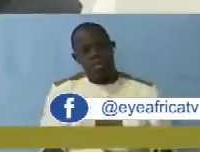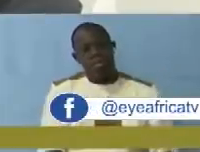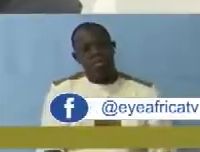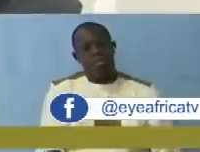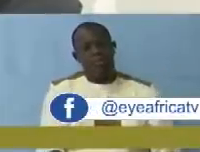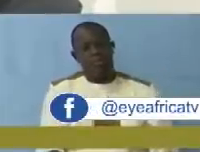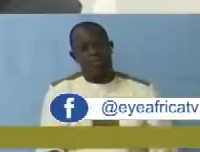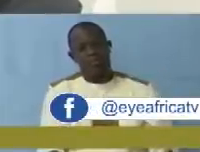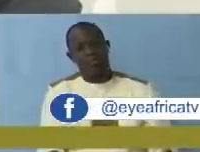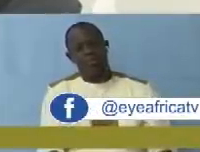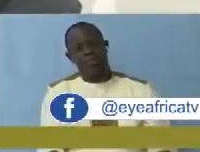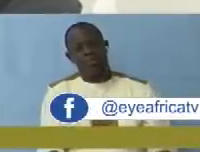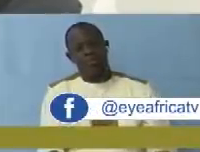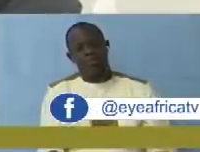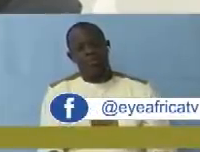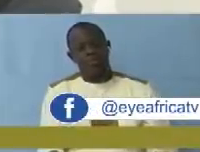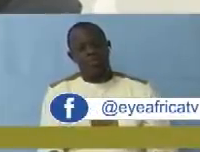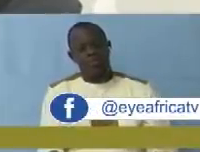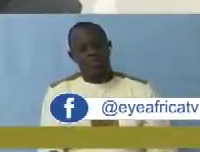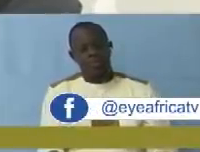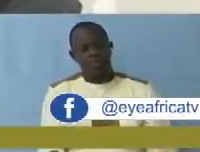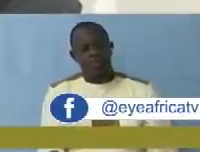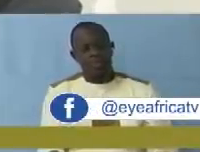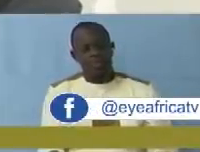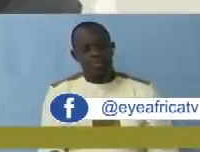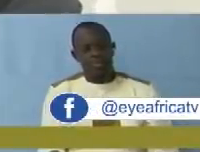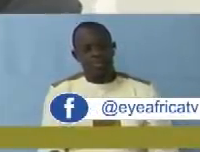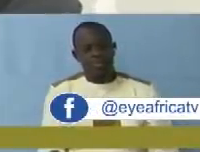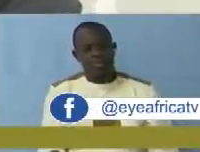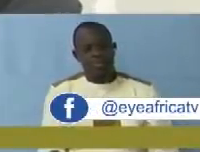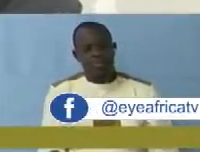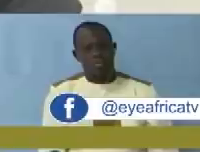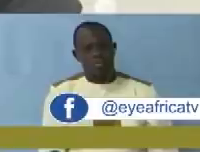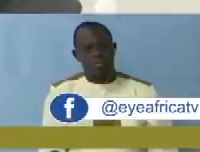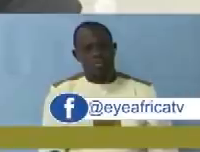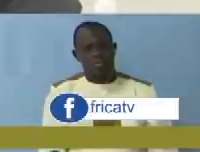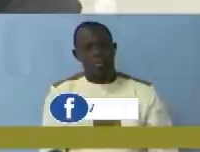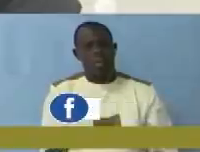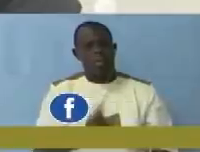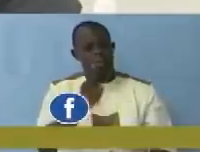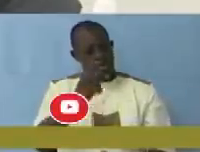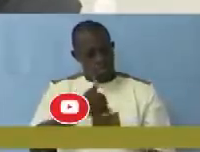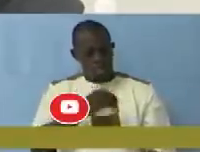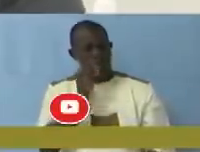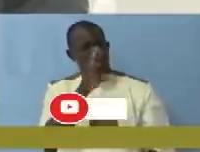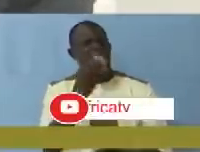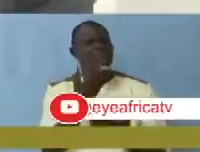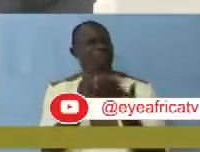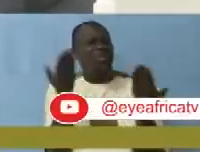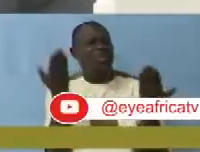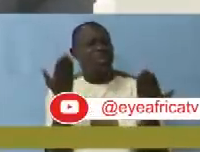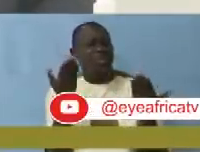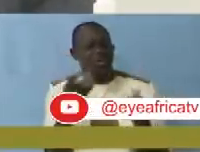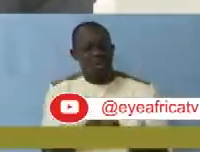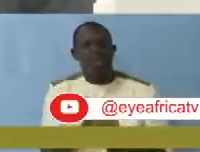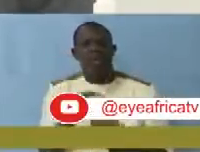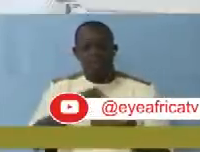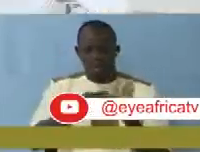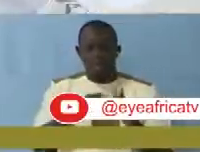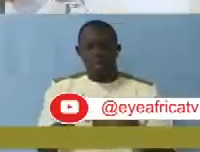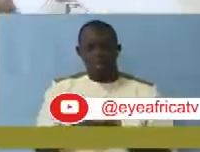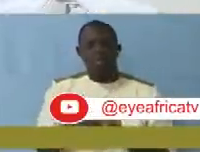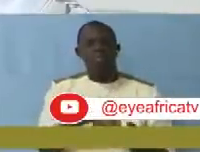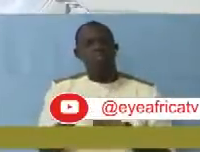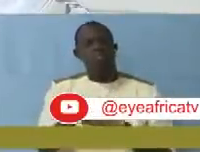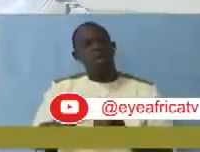ndoku bundandi wala melan ko be ko to le maratela ku nyalla. But that I've said so. That the director for external is responsible for all